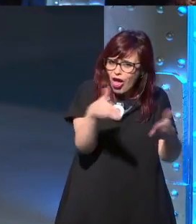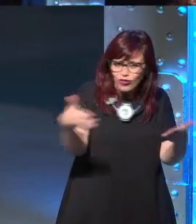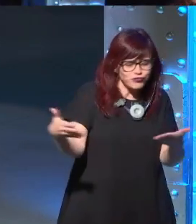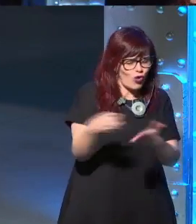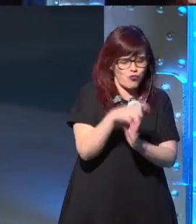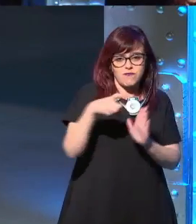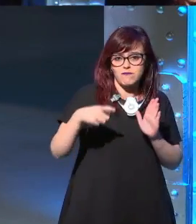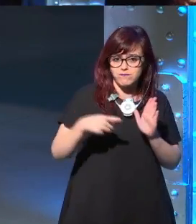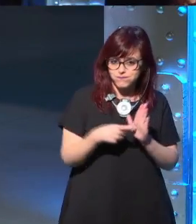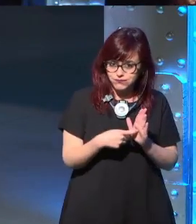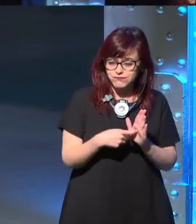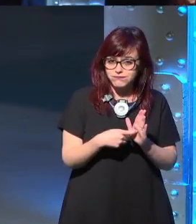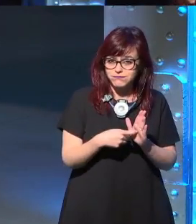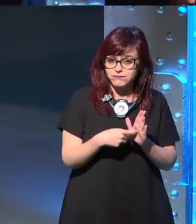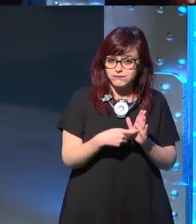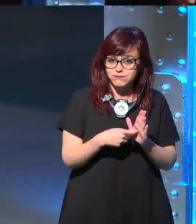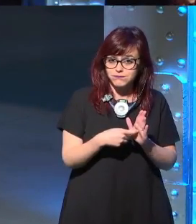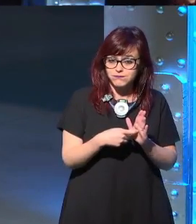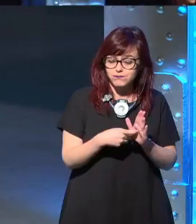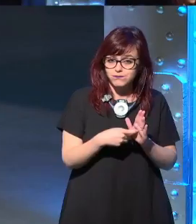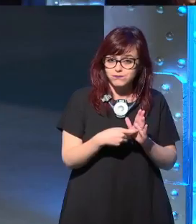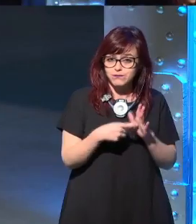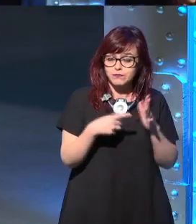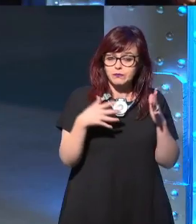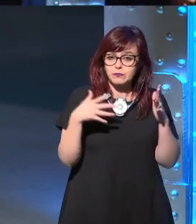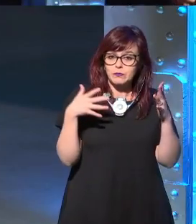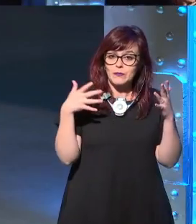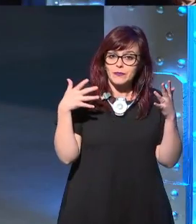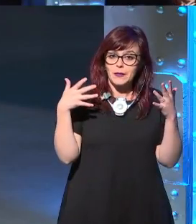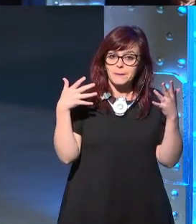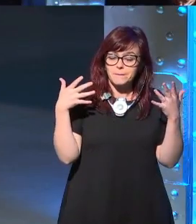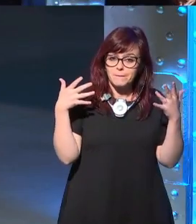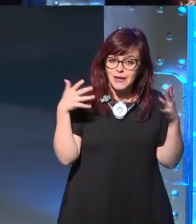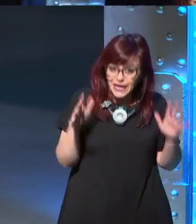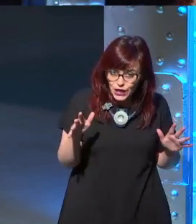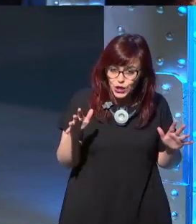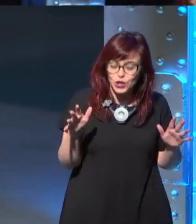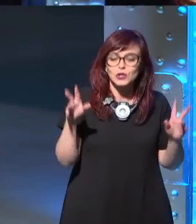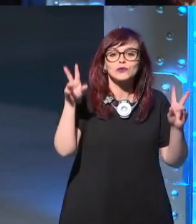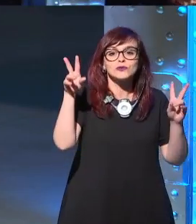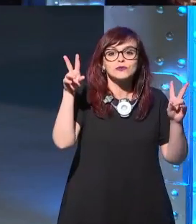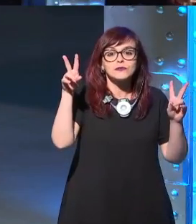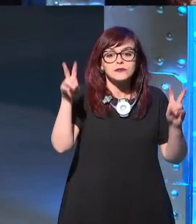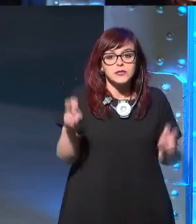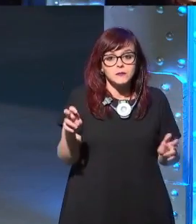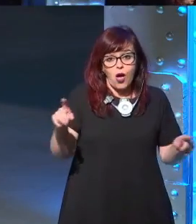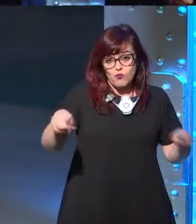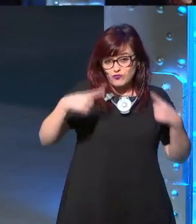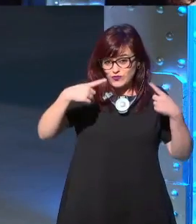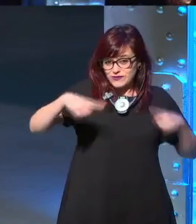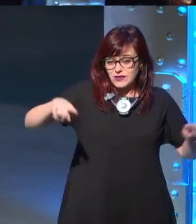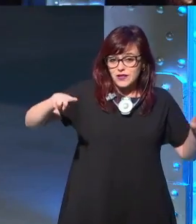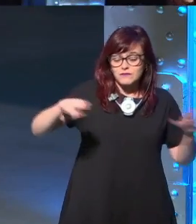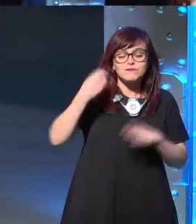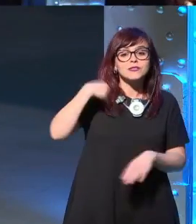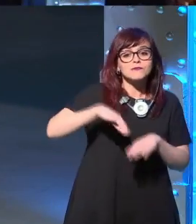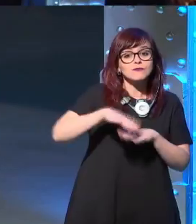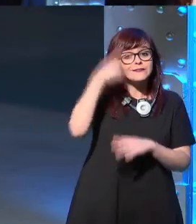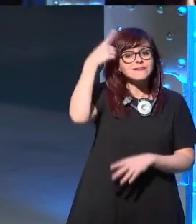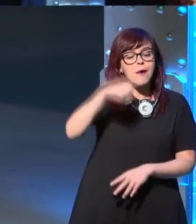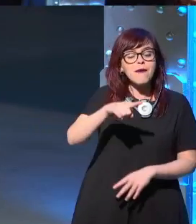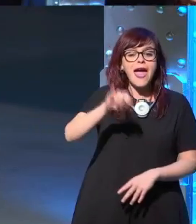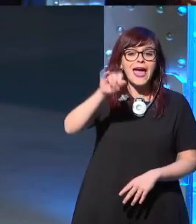Steve Jobs created the iPod. Bill Gates created the Zune. There's probably nobody in this room who remembers what a Zune